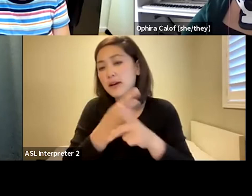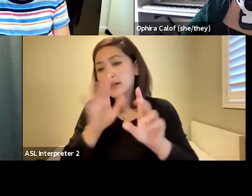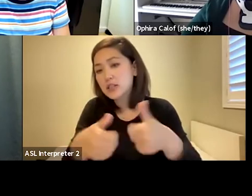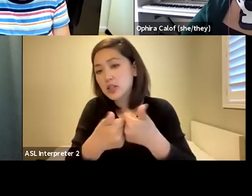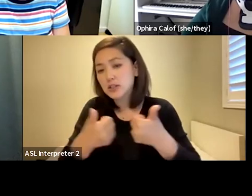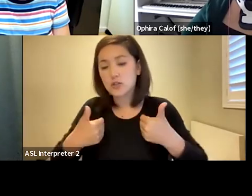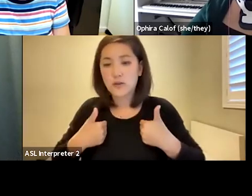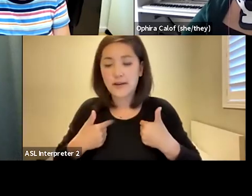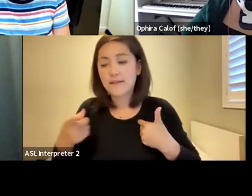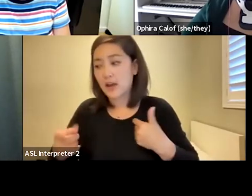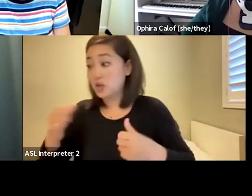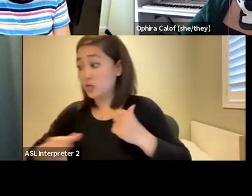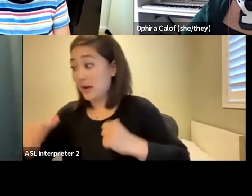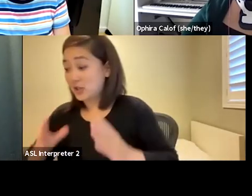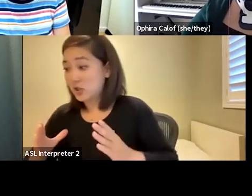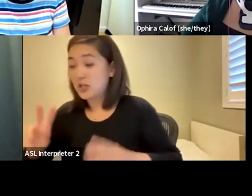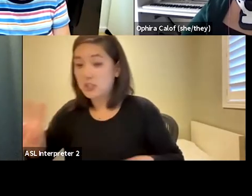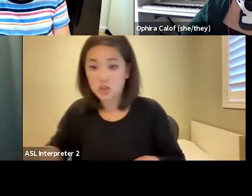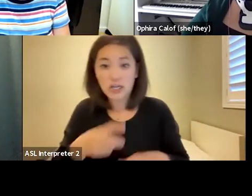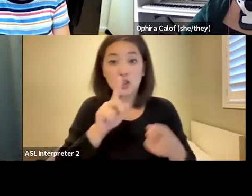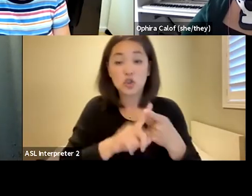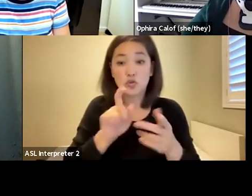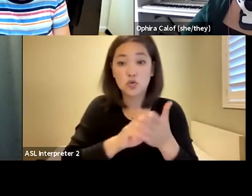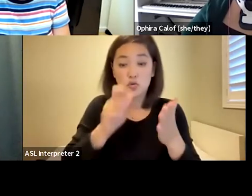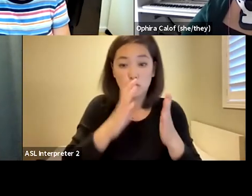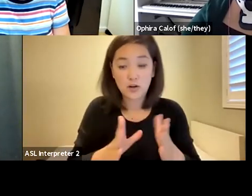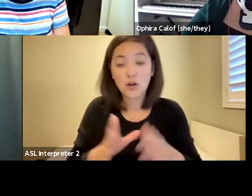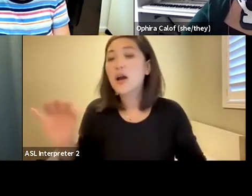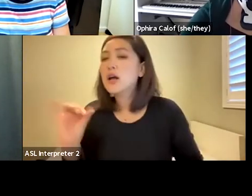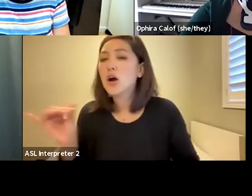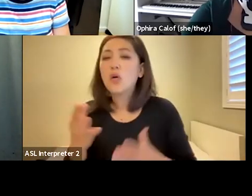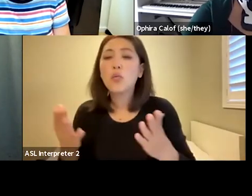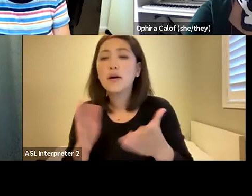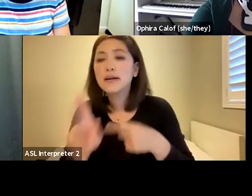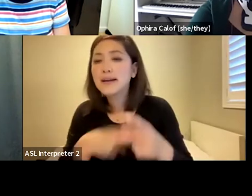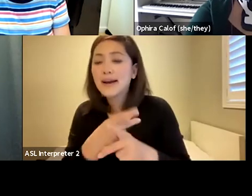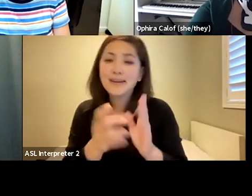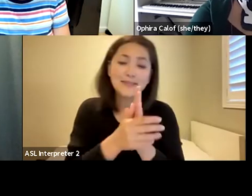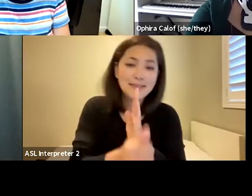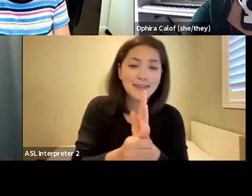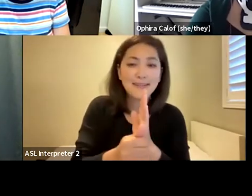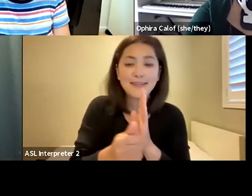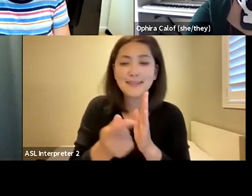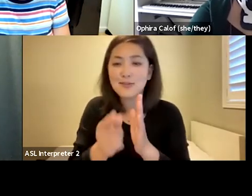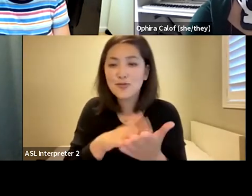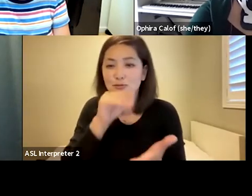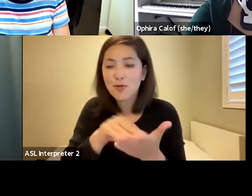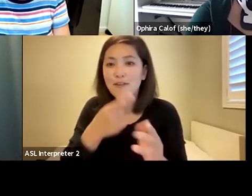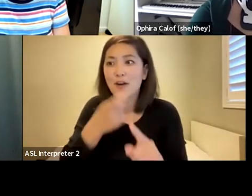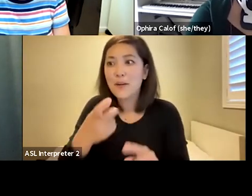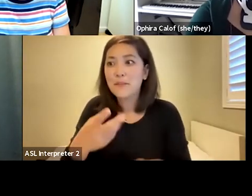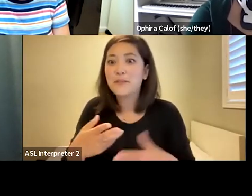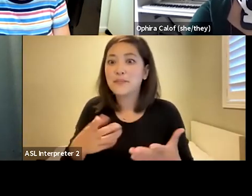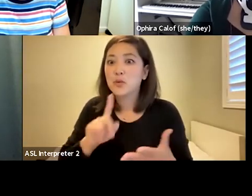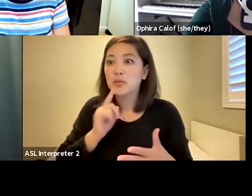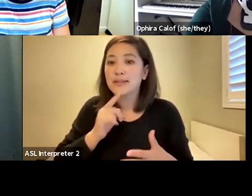from an actor to a writer? And as a follow-up question, what are some of the skills and lessons you learned in those high-profile writing rooms that you are now implementing